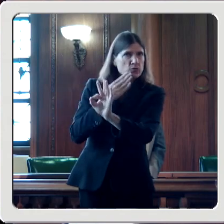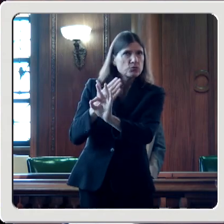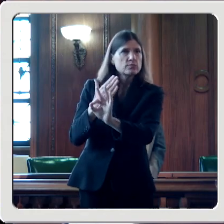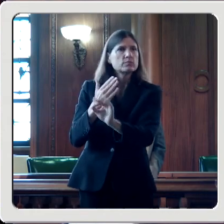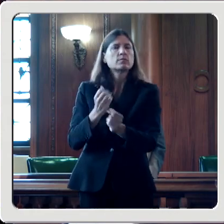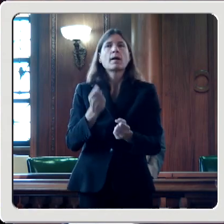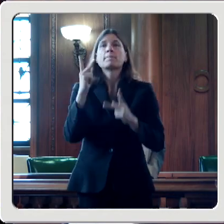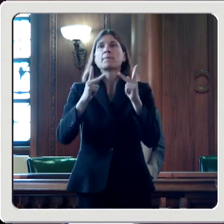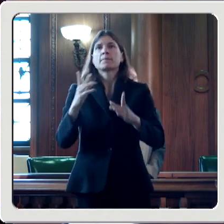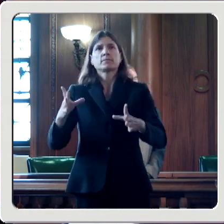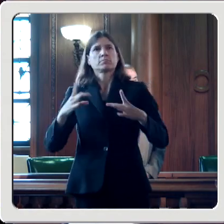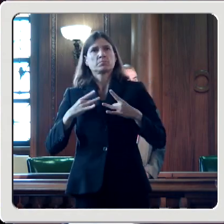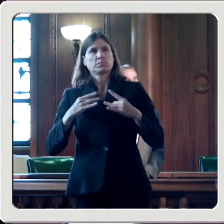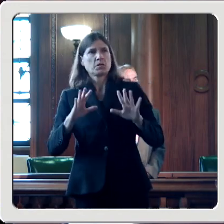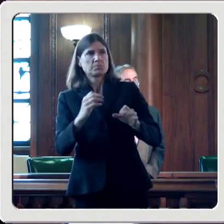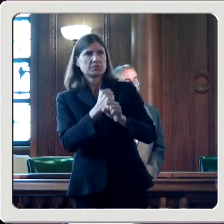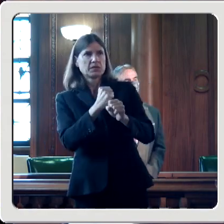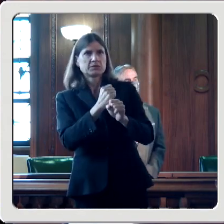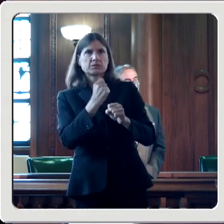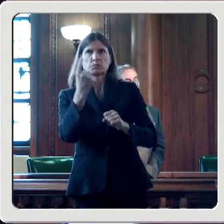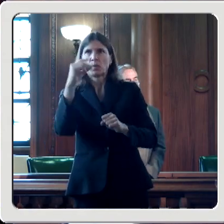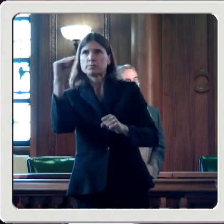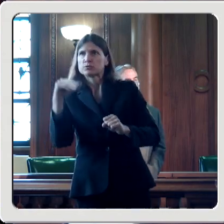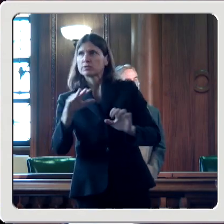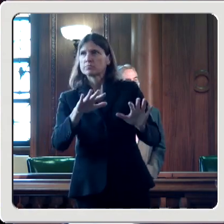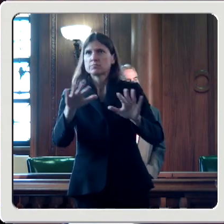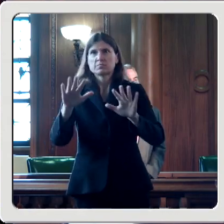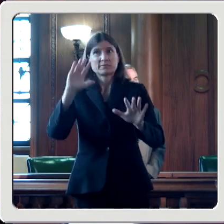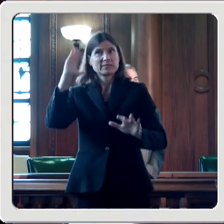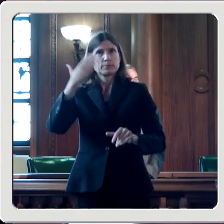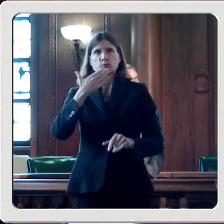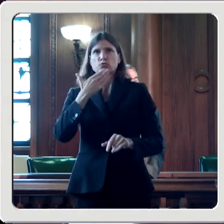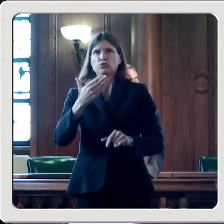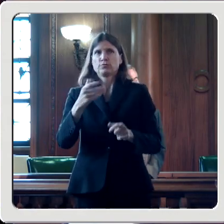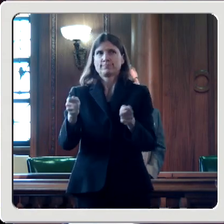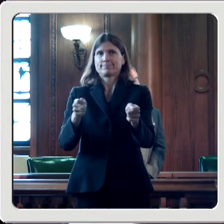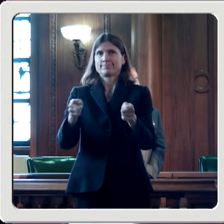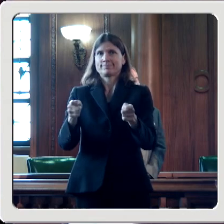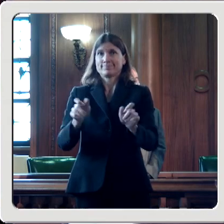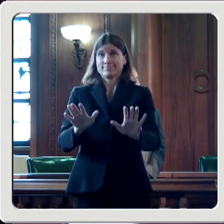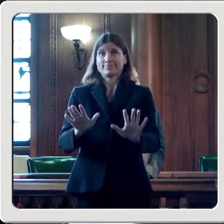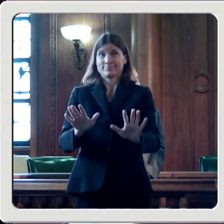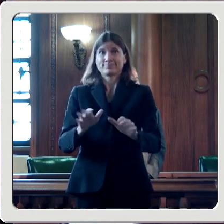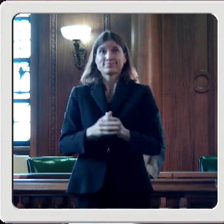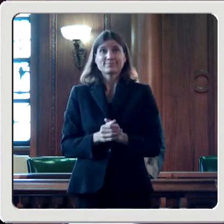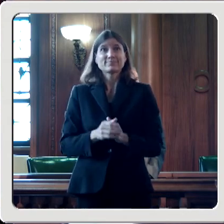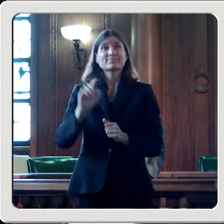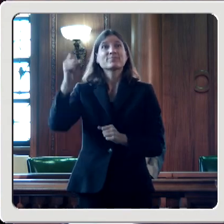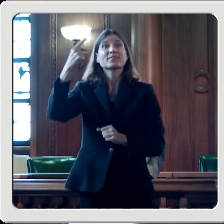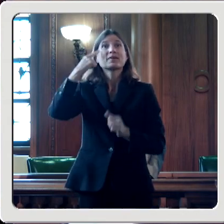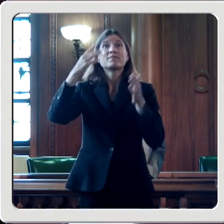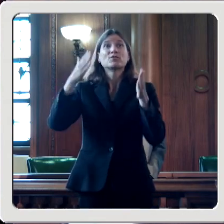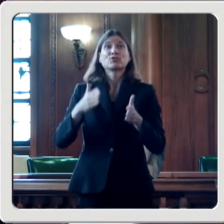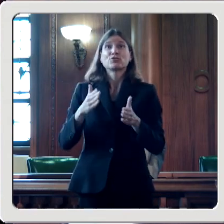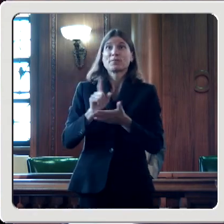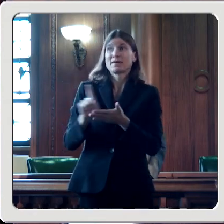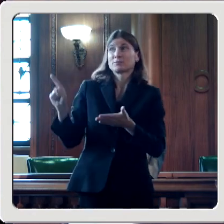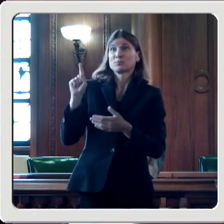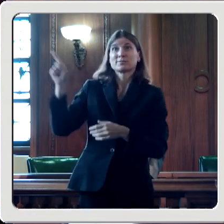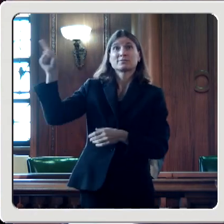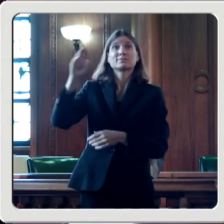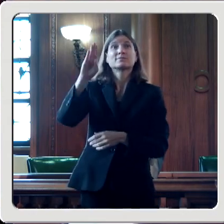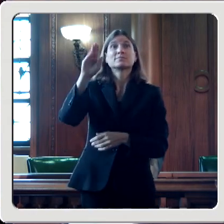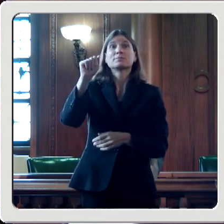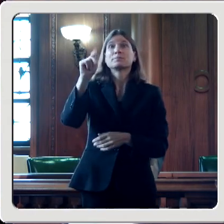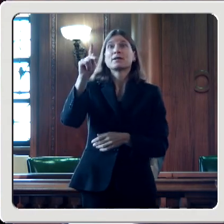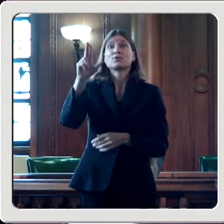I realize this is a controversial area with a vigorous number of people who are anti-vaccine, but